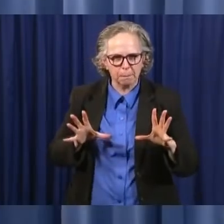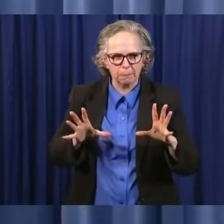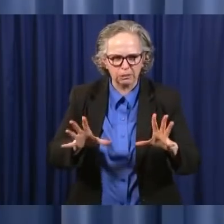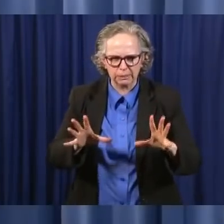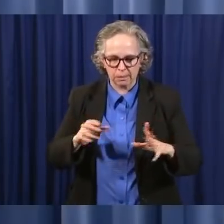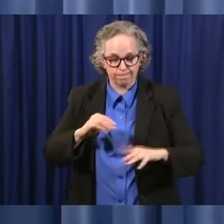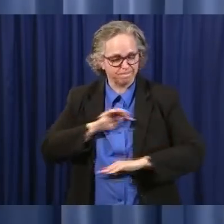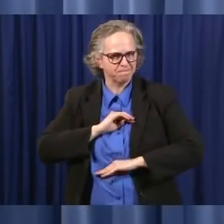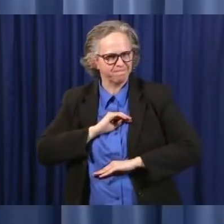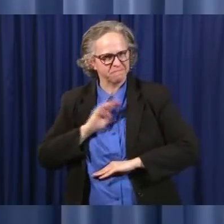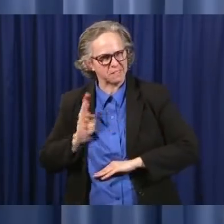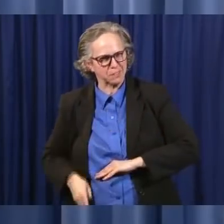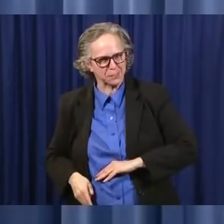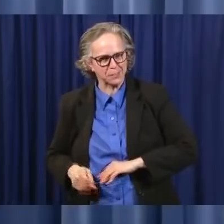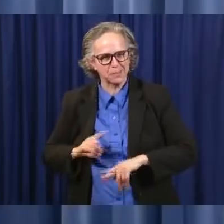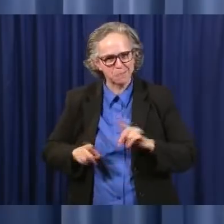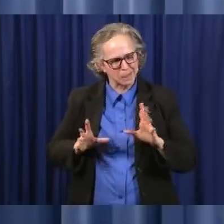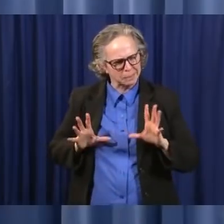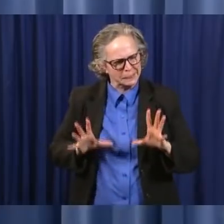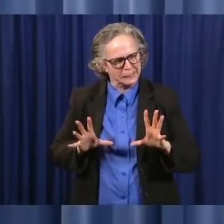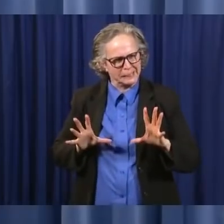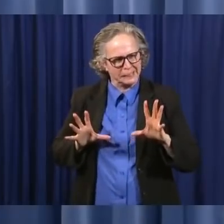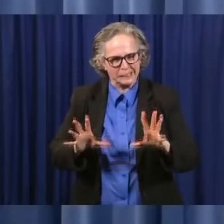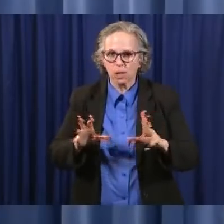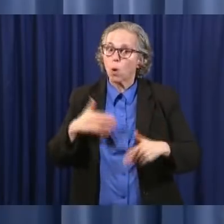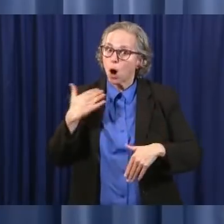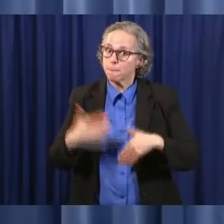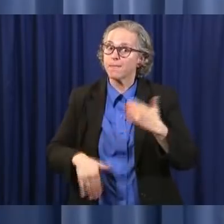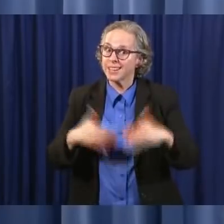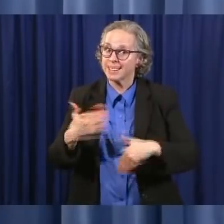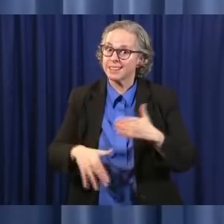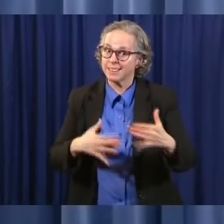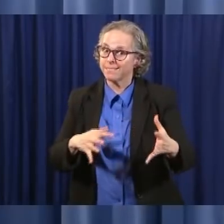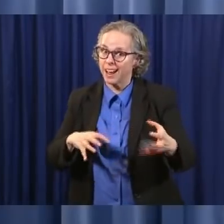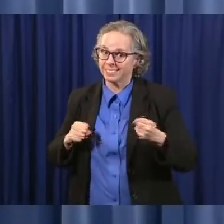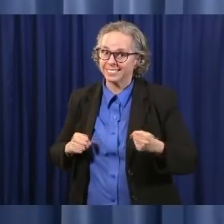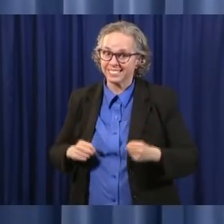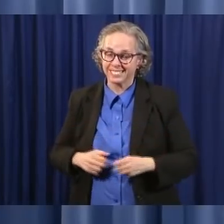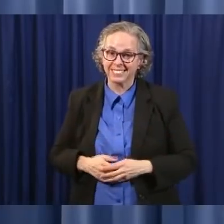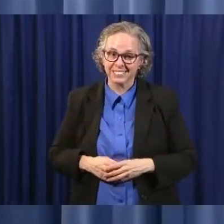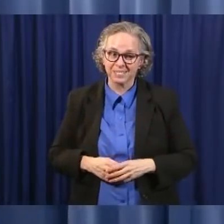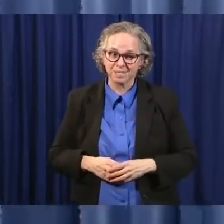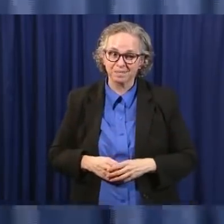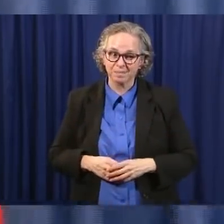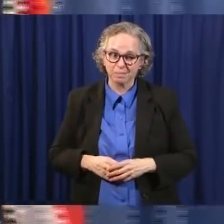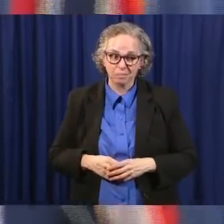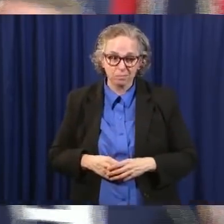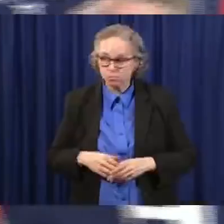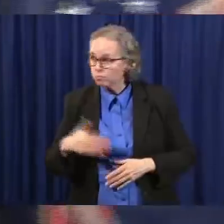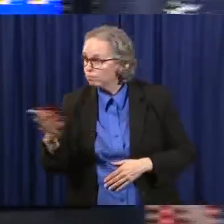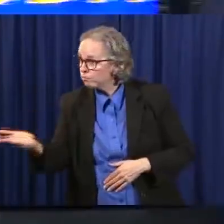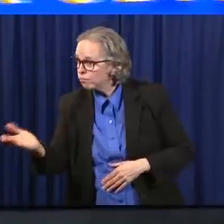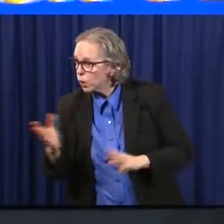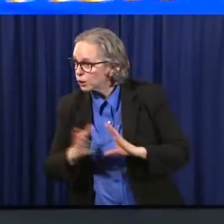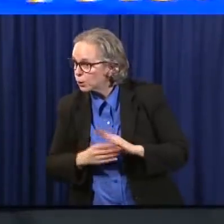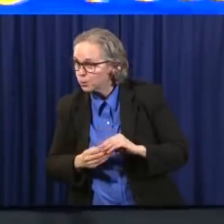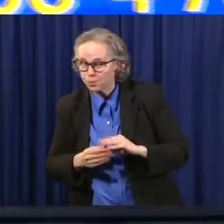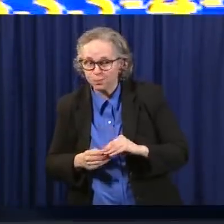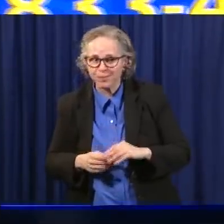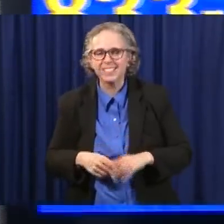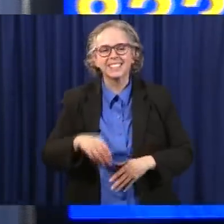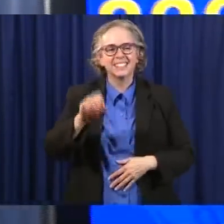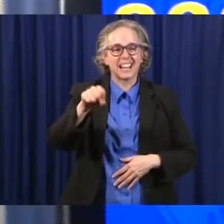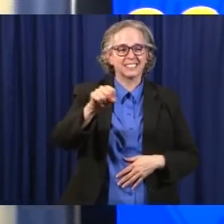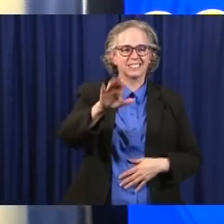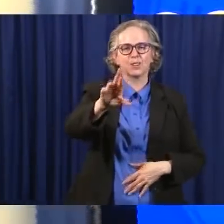So we're moving forward. Thank you, We're going Governor. to continue. Dr. Acton? Yeah, Randy, I'd like to